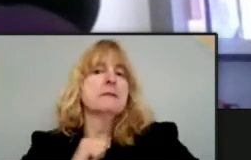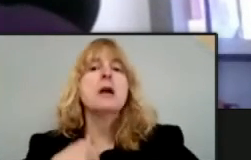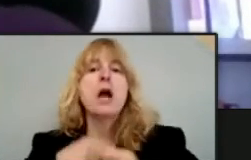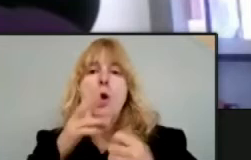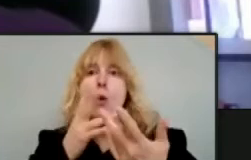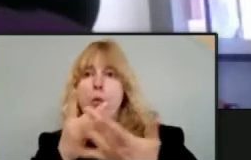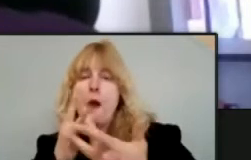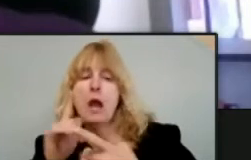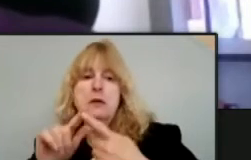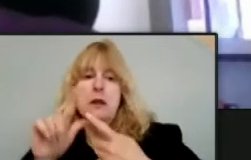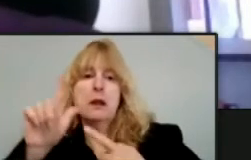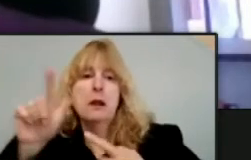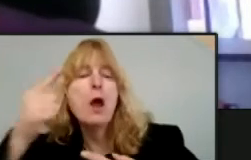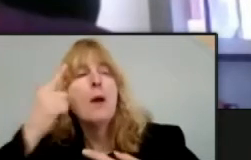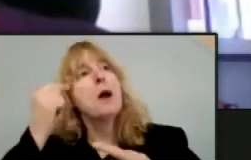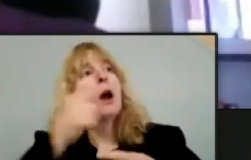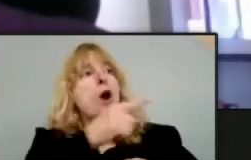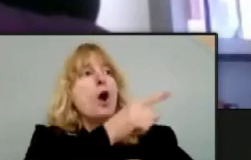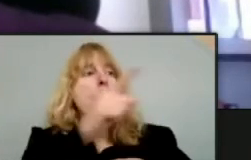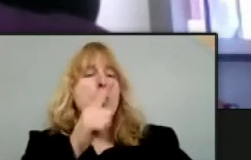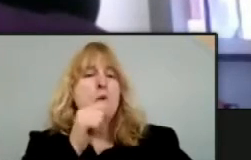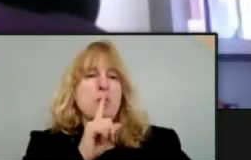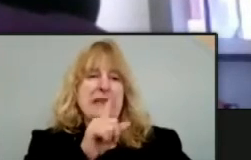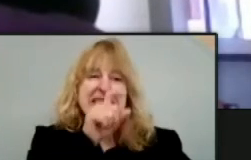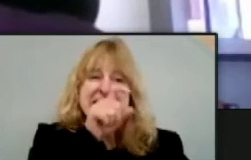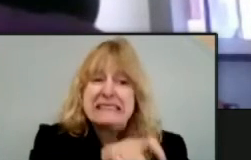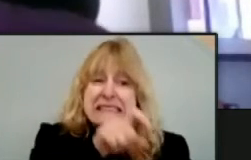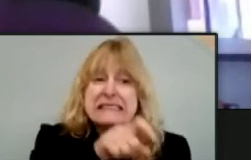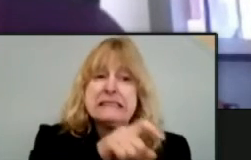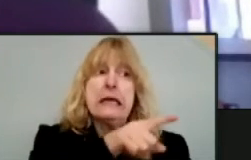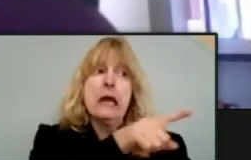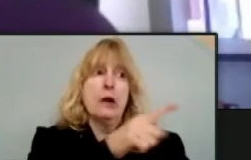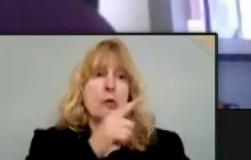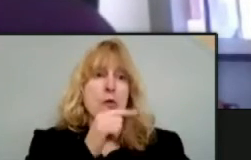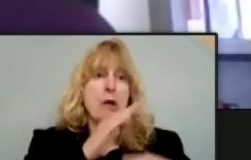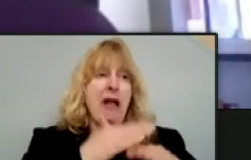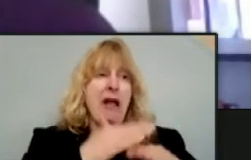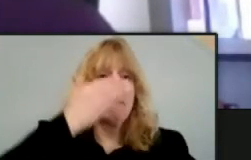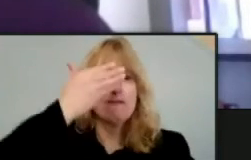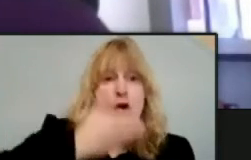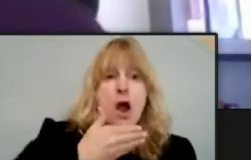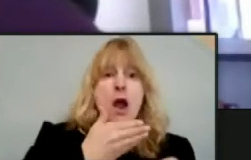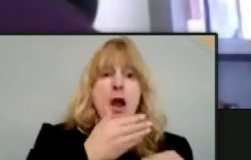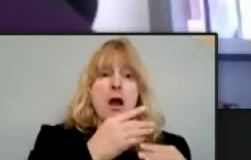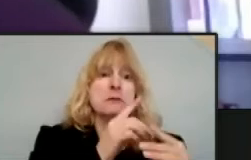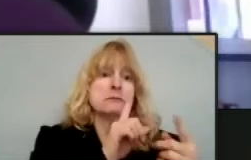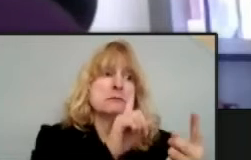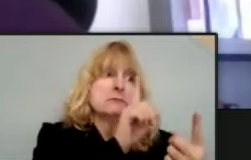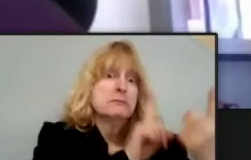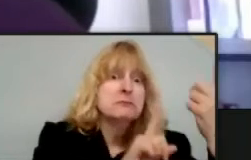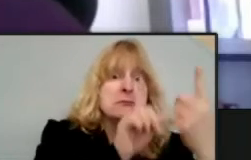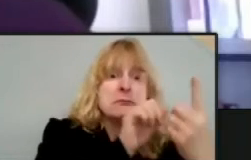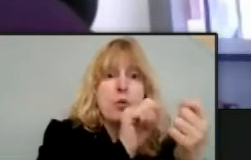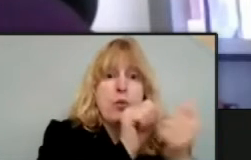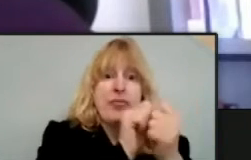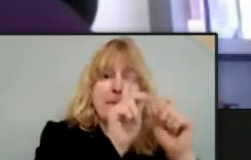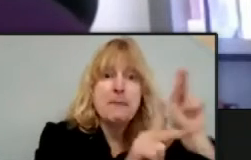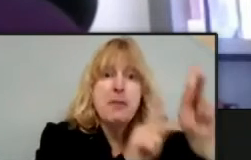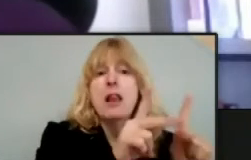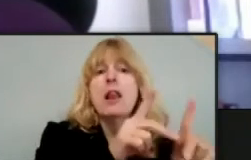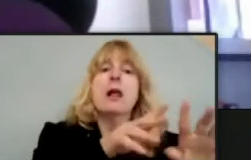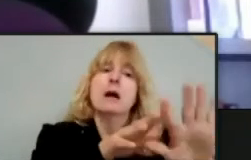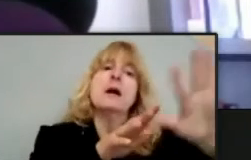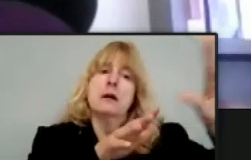later, because I feel like I'm able to protect myself now. I do believe they work. I do believe they're